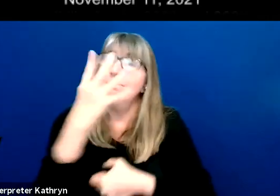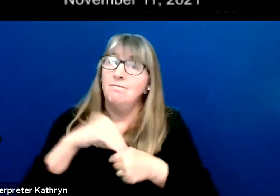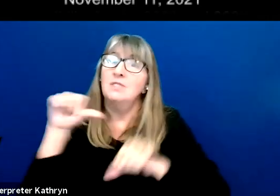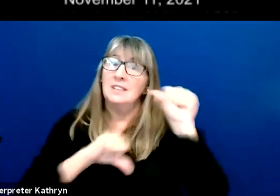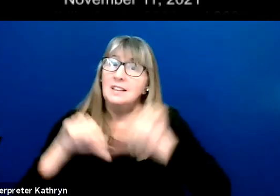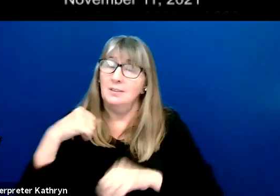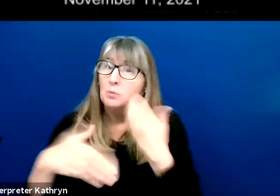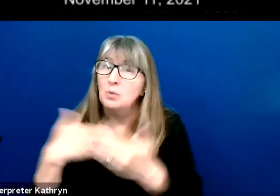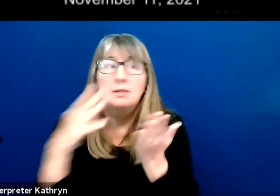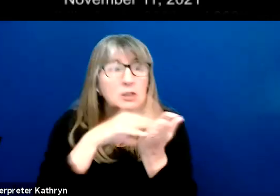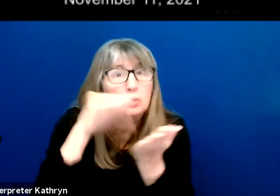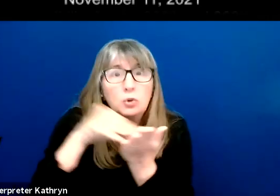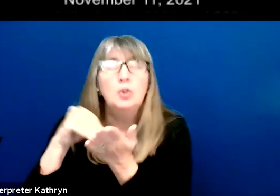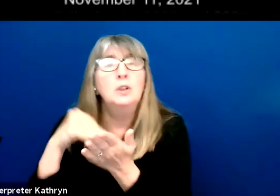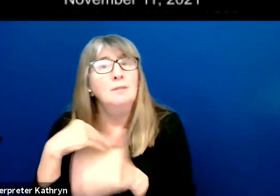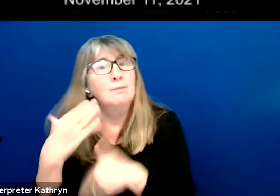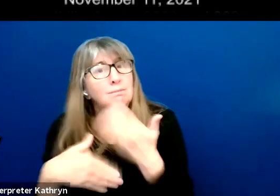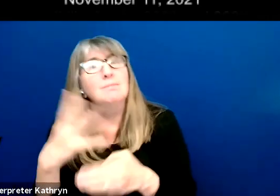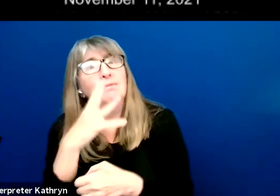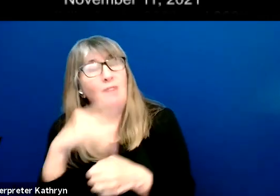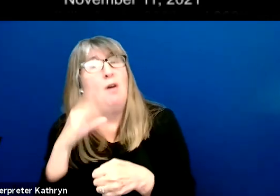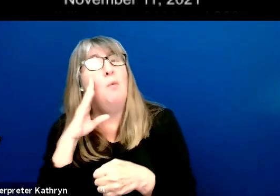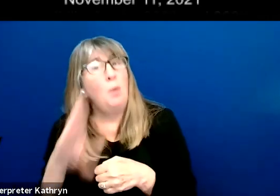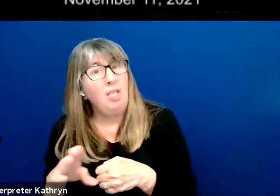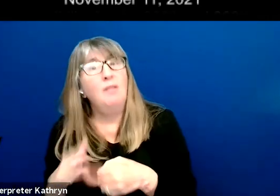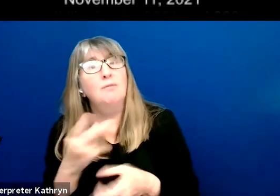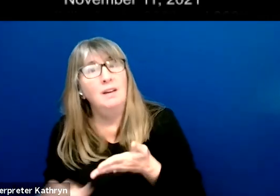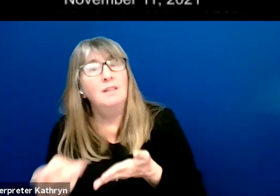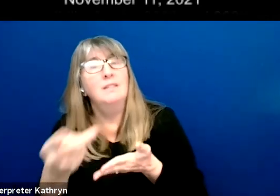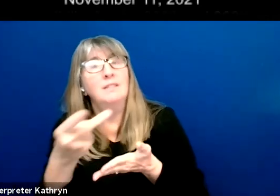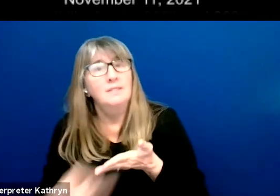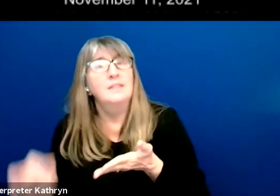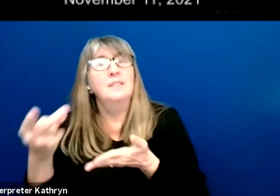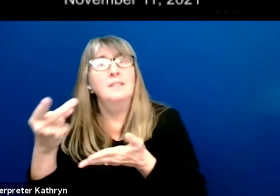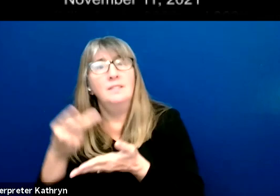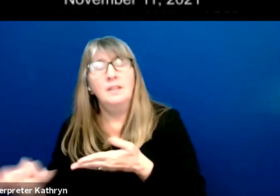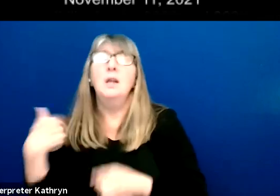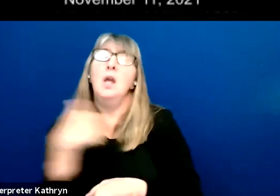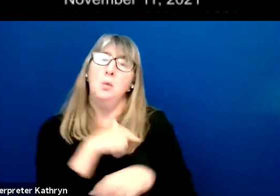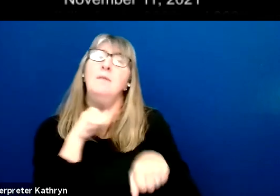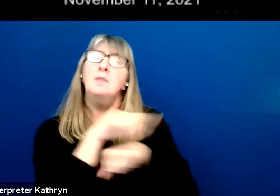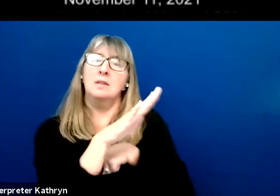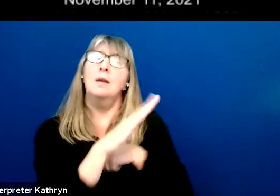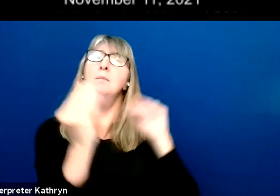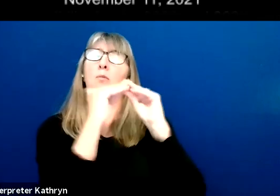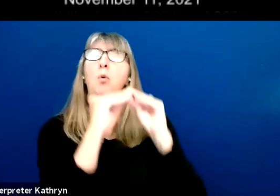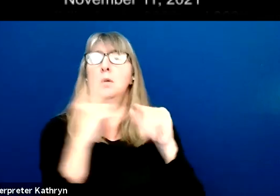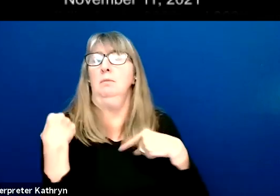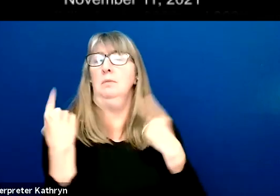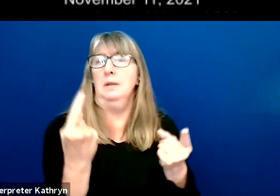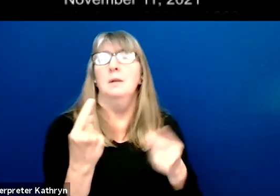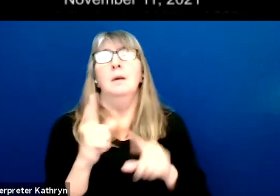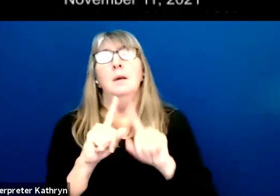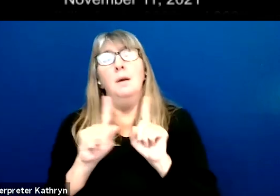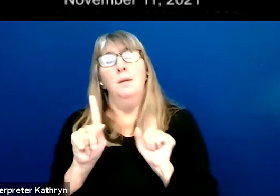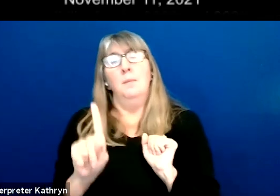learning. And so, yes, there were, we've sent lots of probes since then, but my contribution